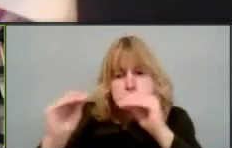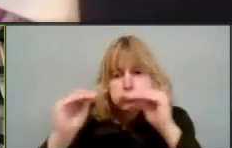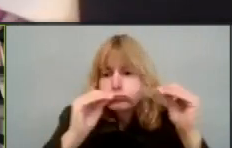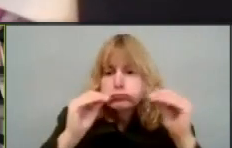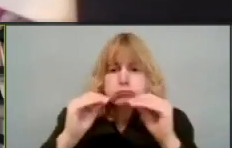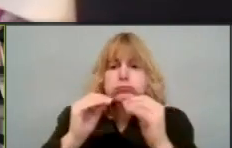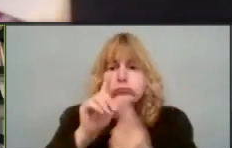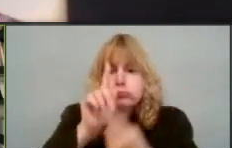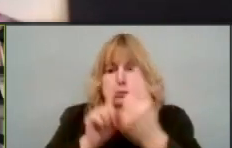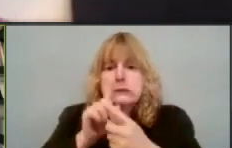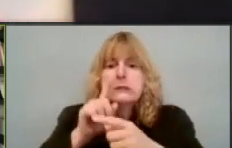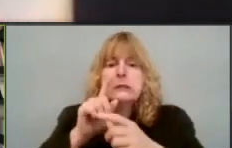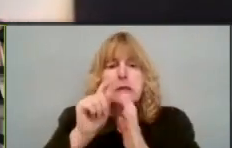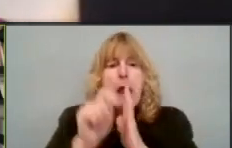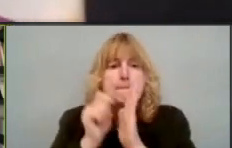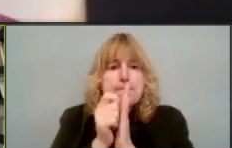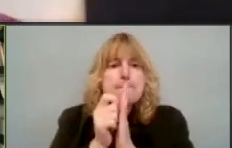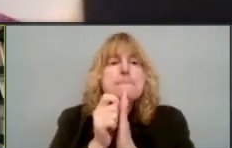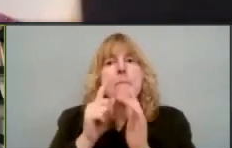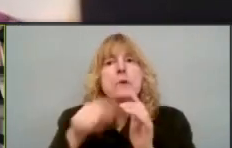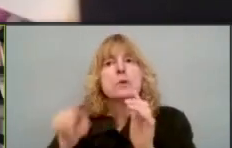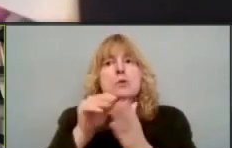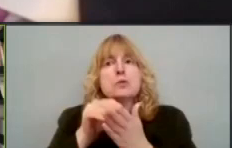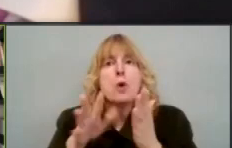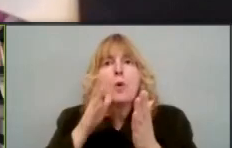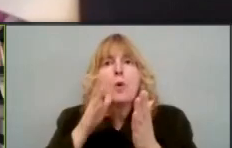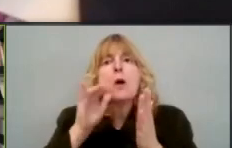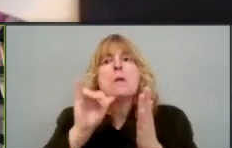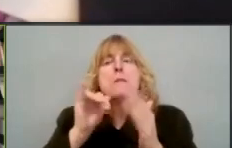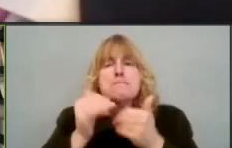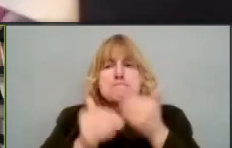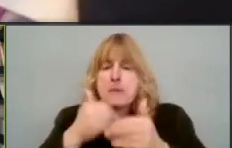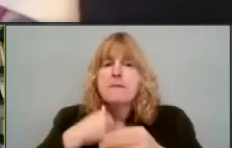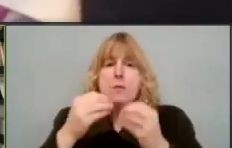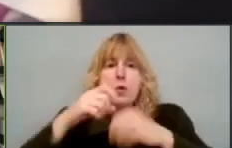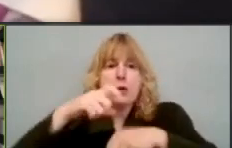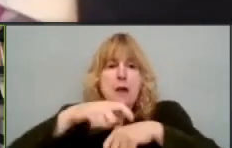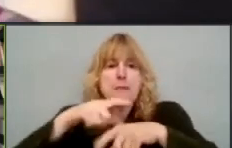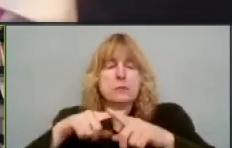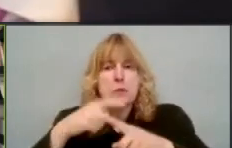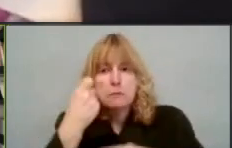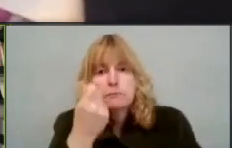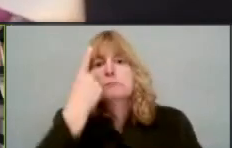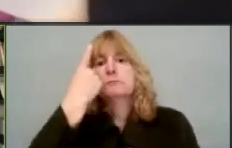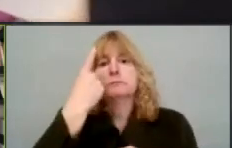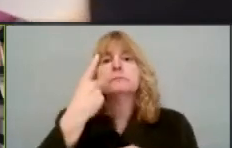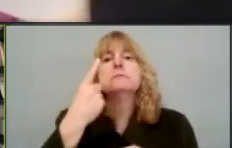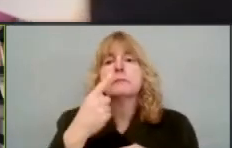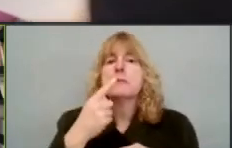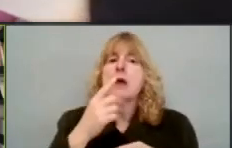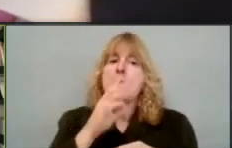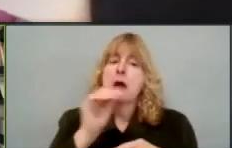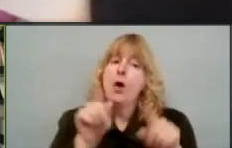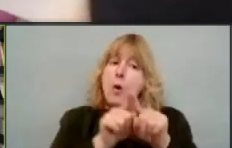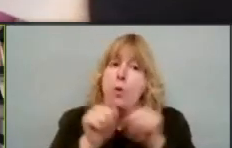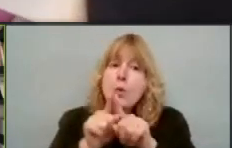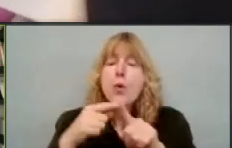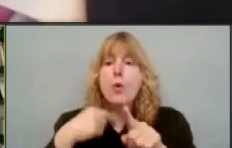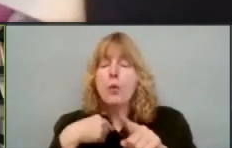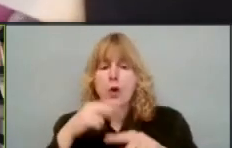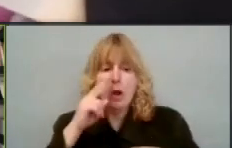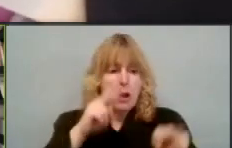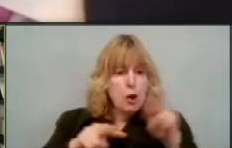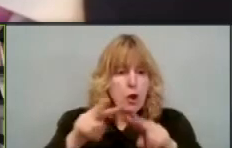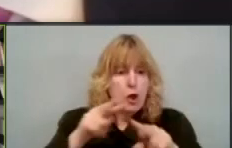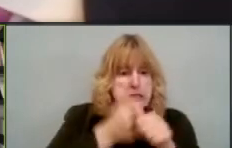to grasp or master them. We also took a very close look at what are the priority standards at each grade level that